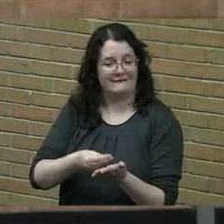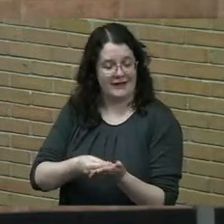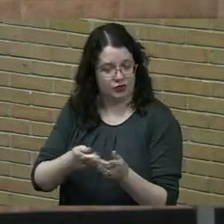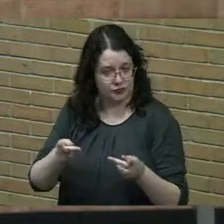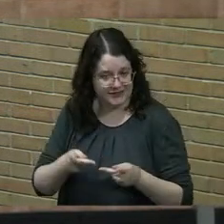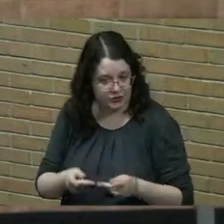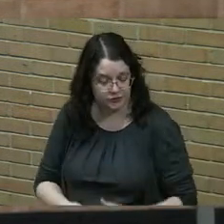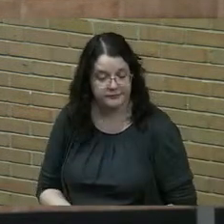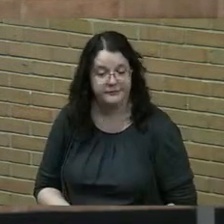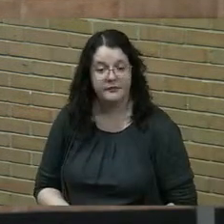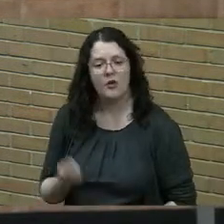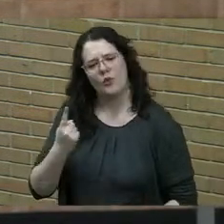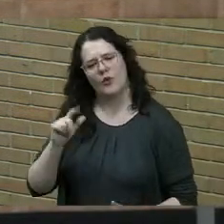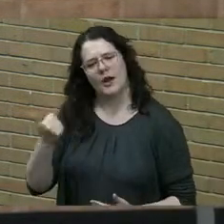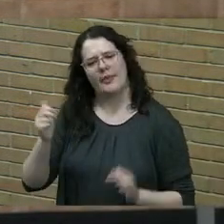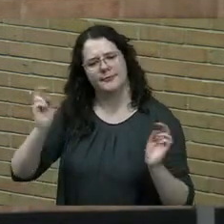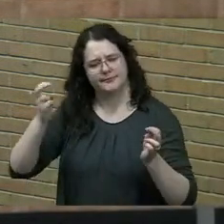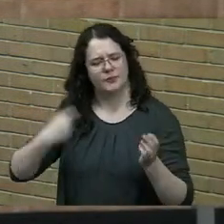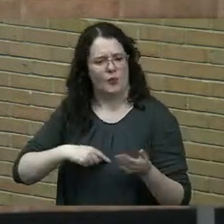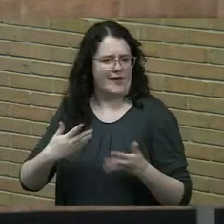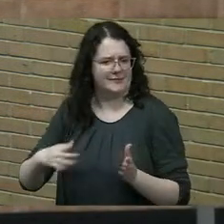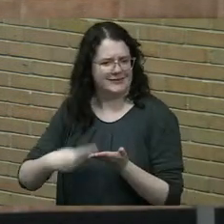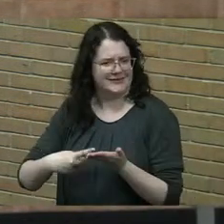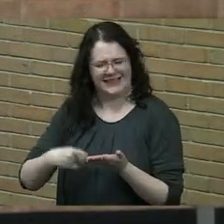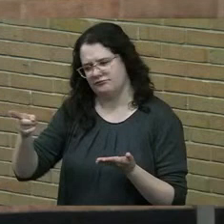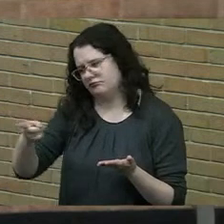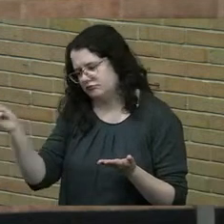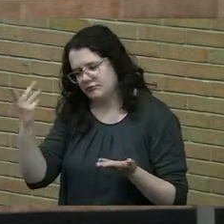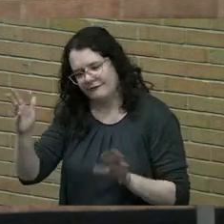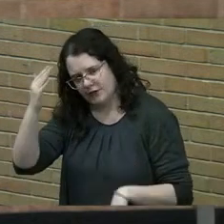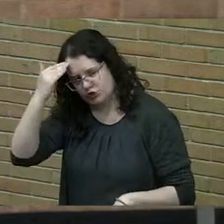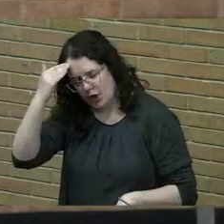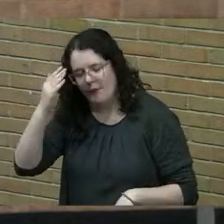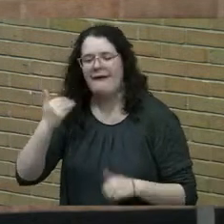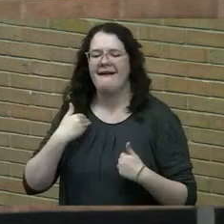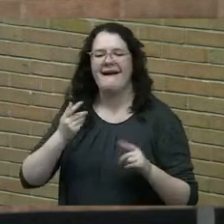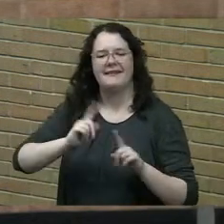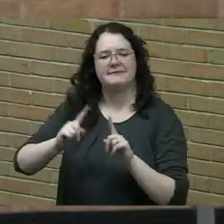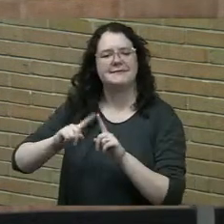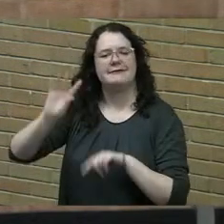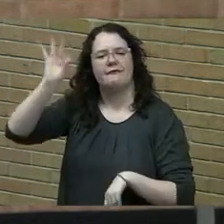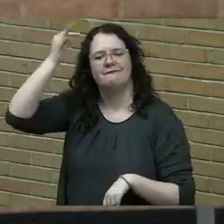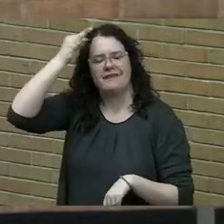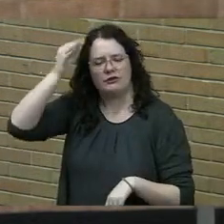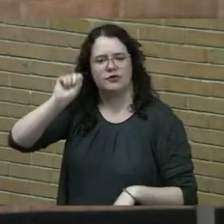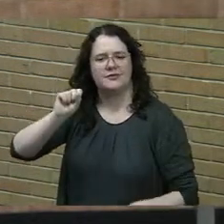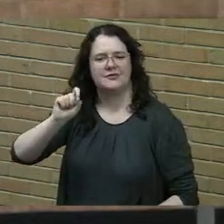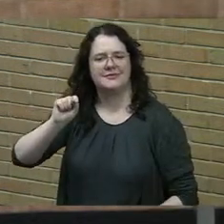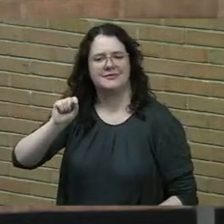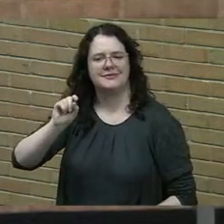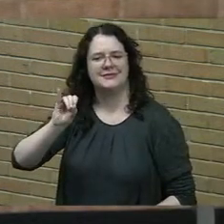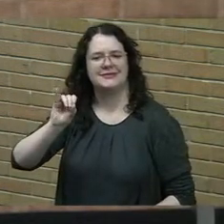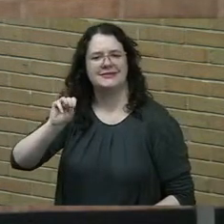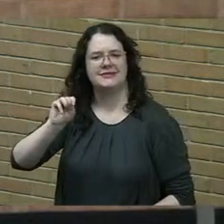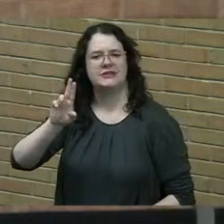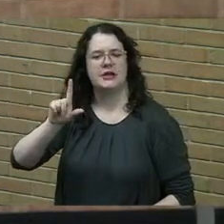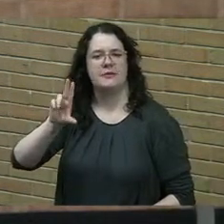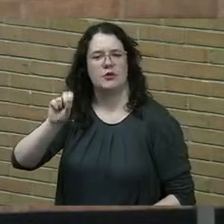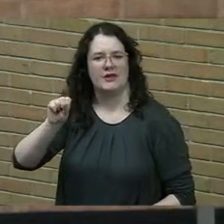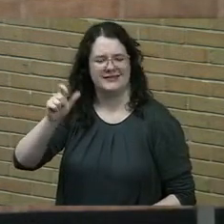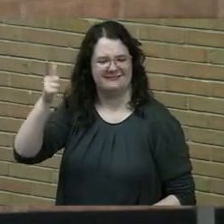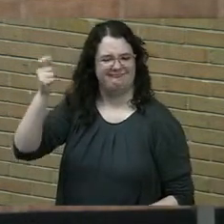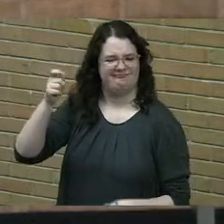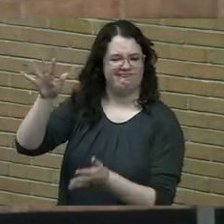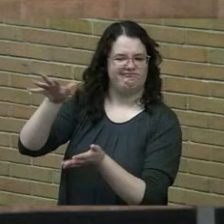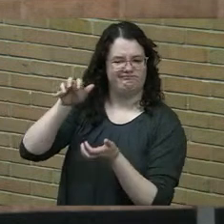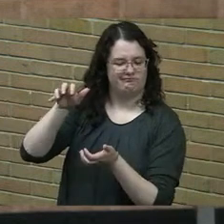we talked about is, as you know, the different federal stimulus dollars that the town received. You received